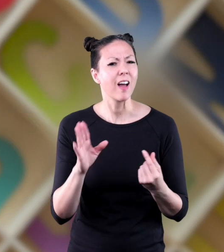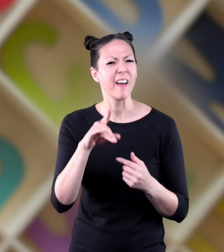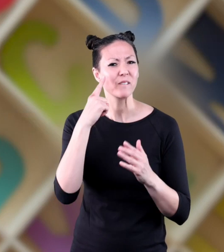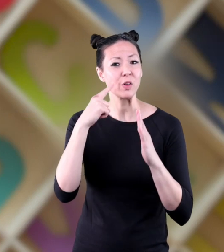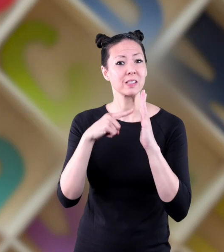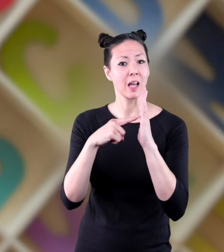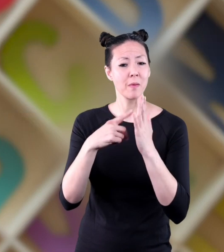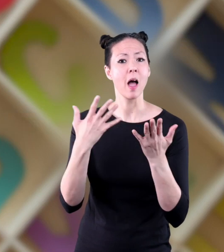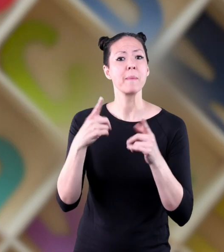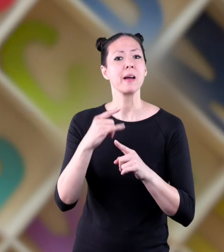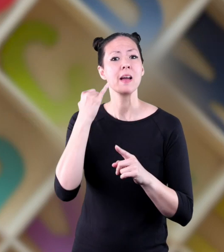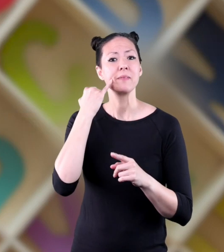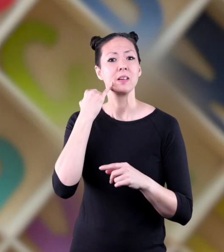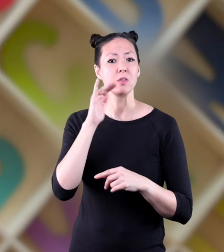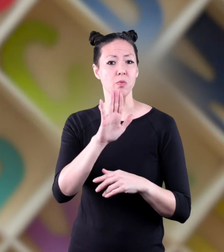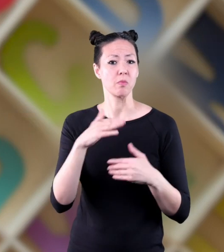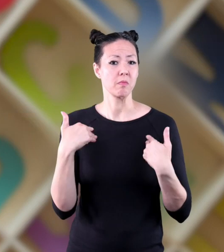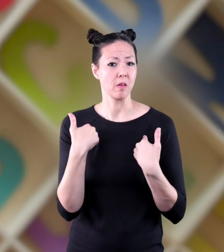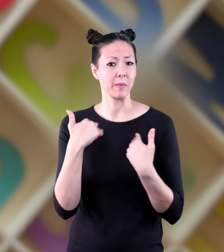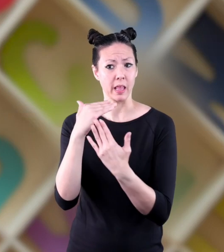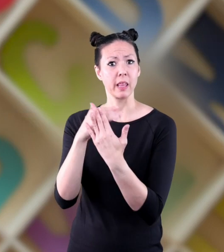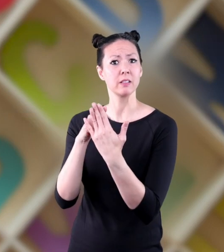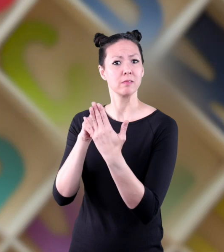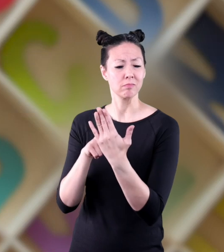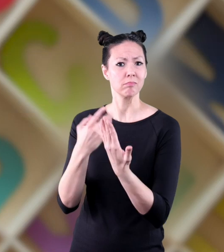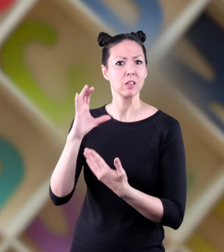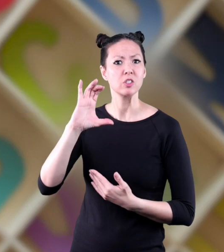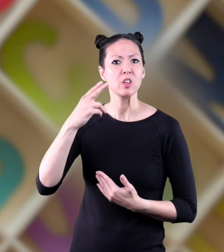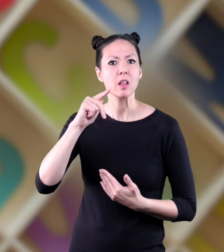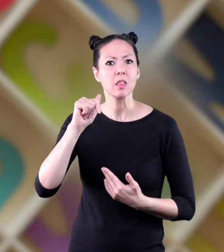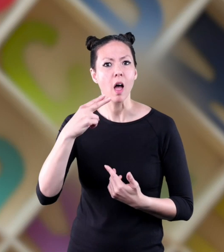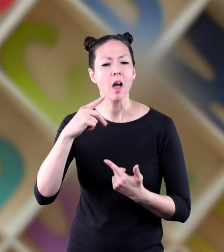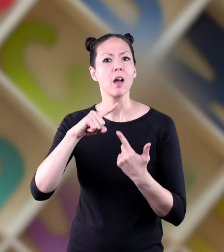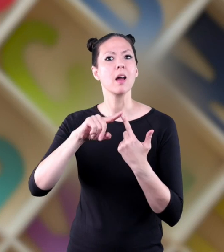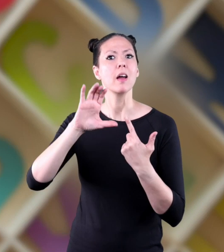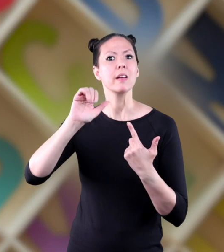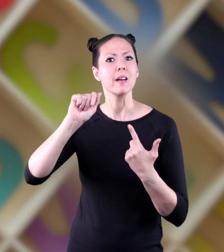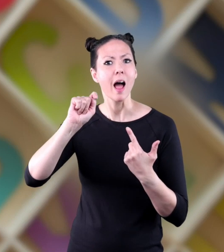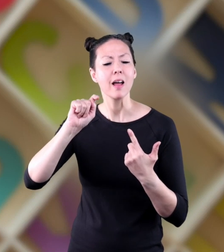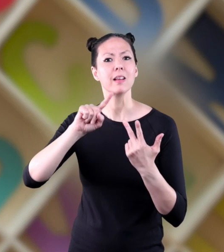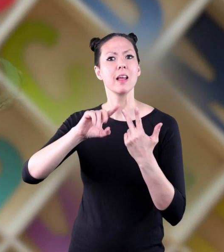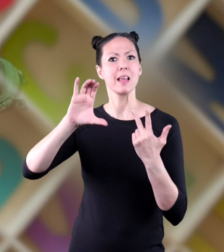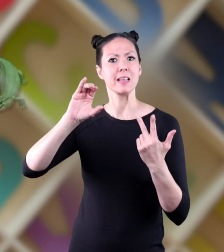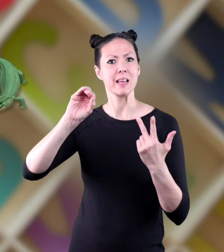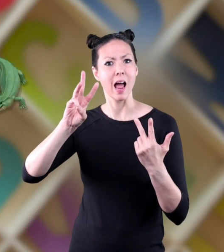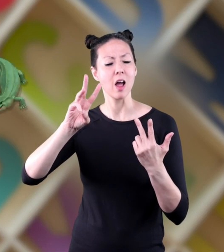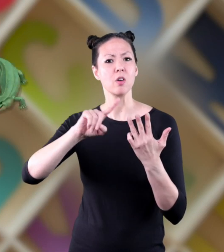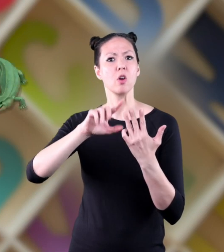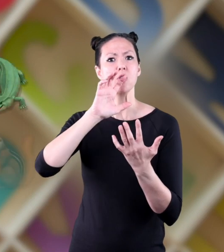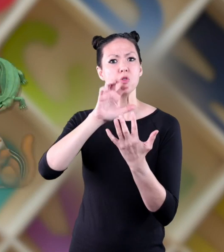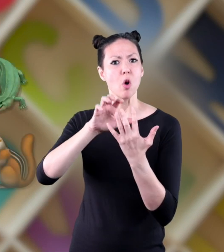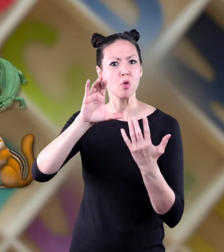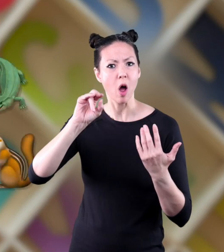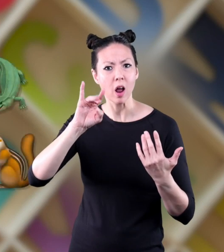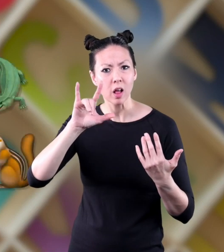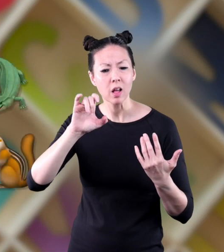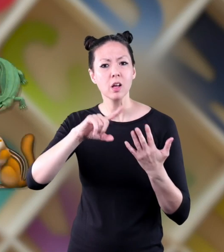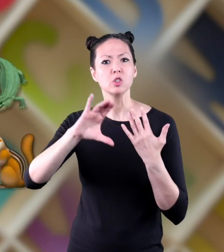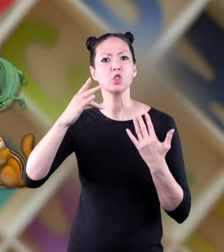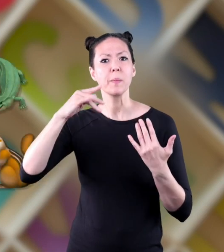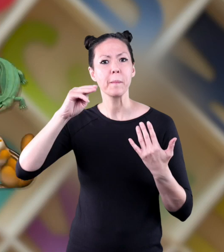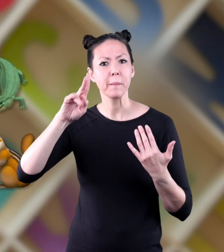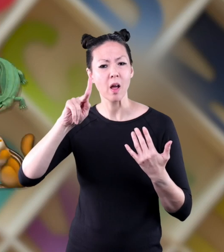For example, what happens if your animal list is cheetah, cat, cow, crocodile, and